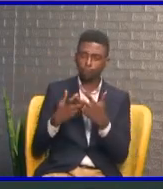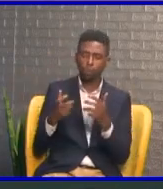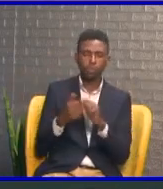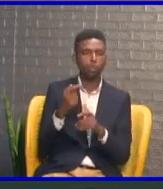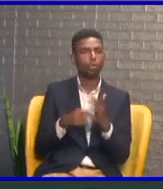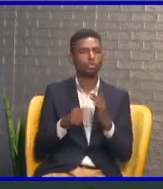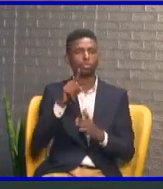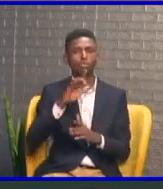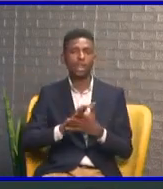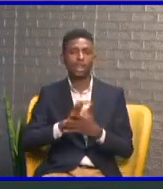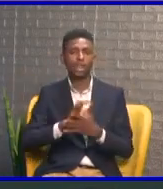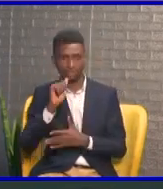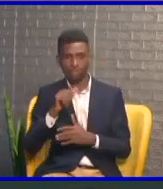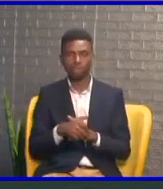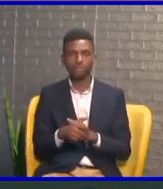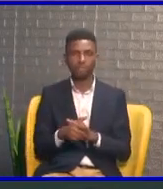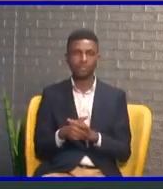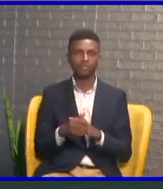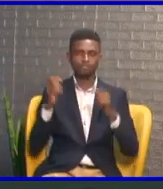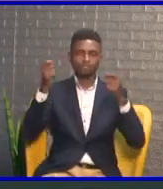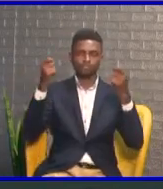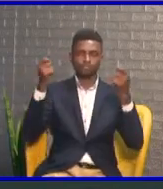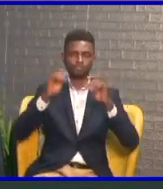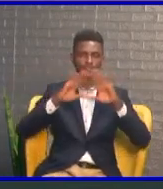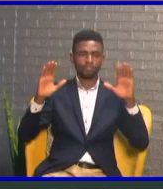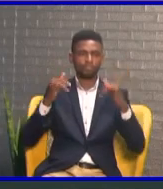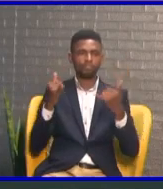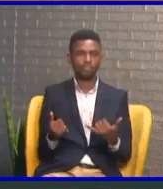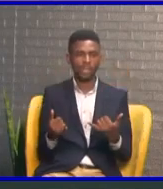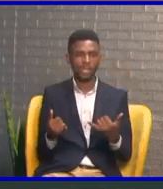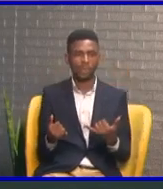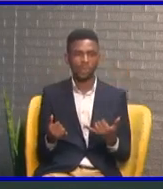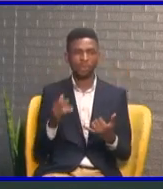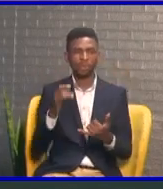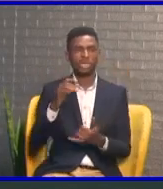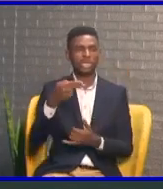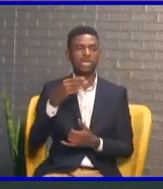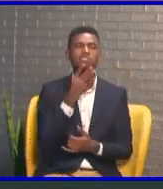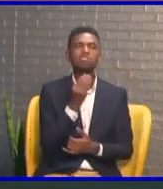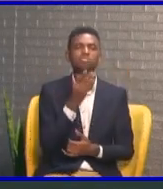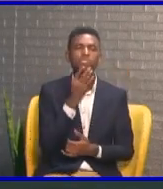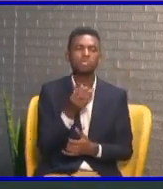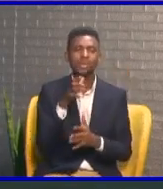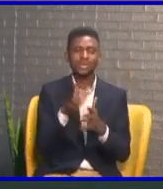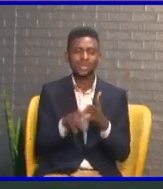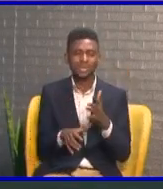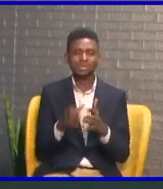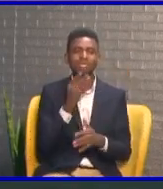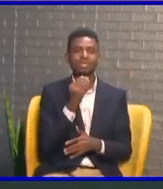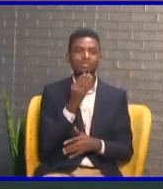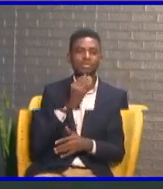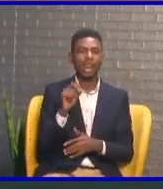believe. Hallelujah. Let me show you something here. Hebrews 11 verse 1, quickly. Hebrews 11 verse